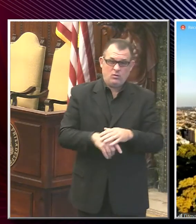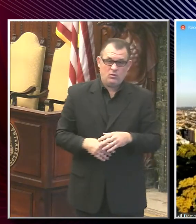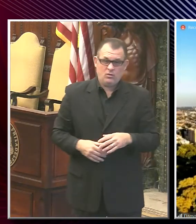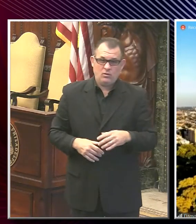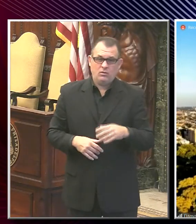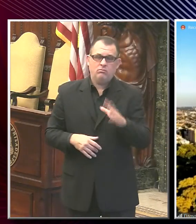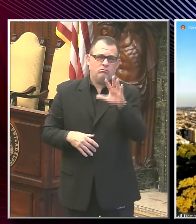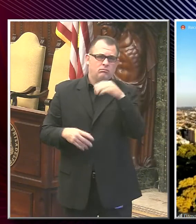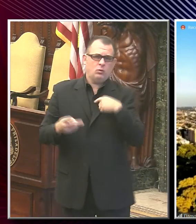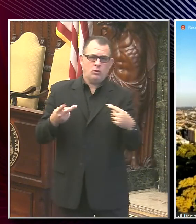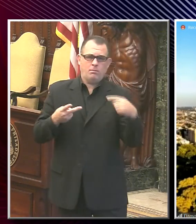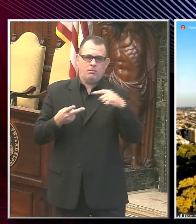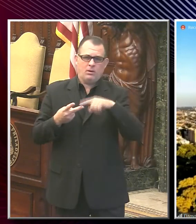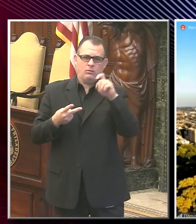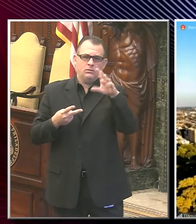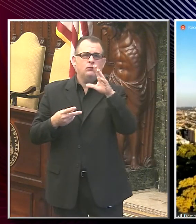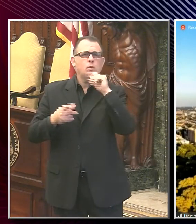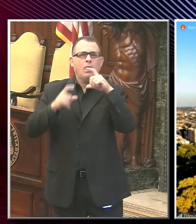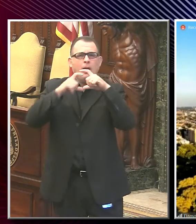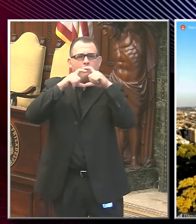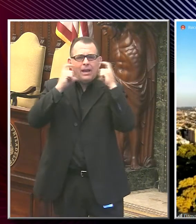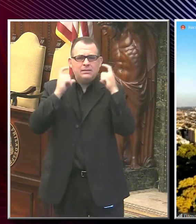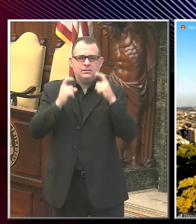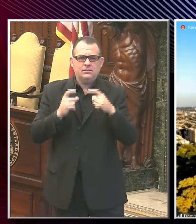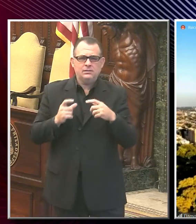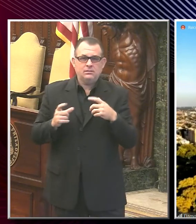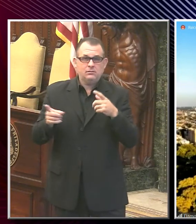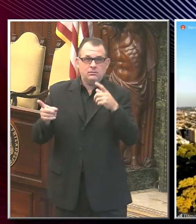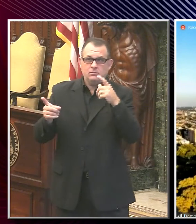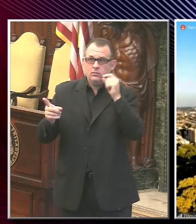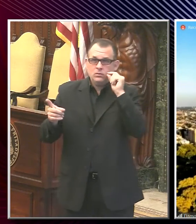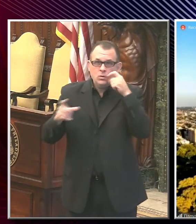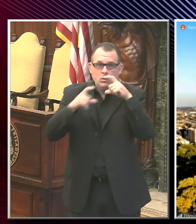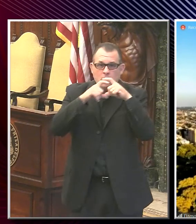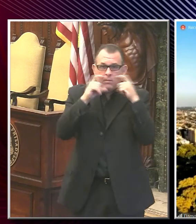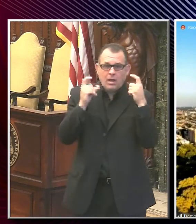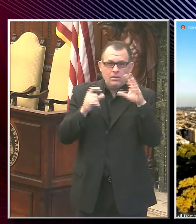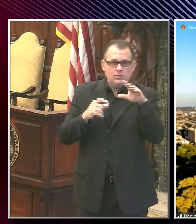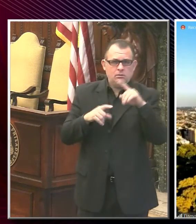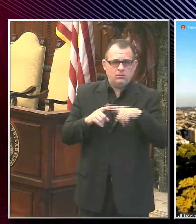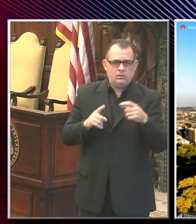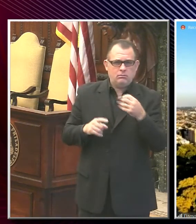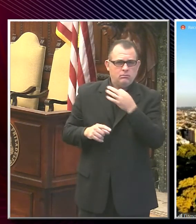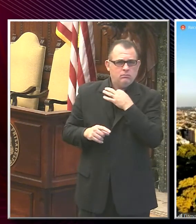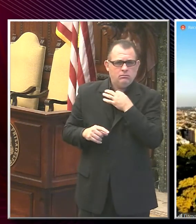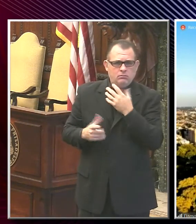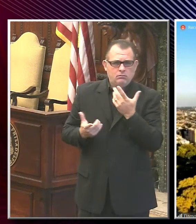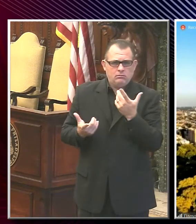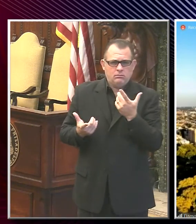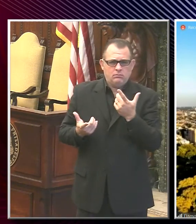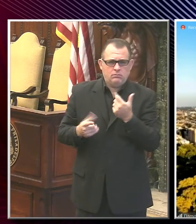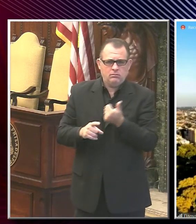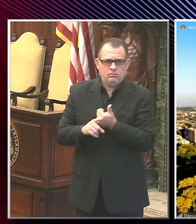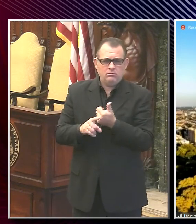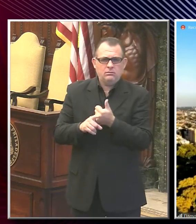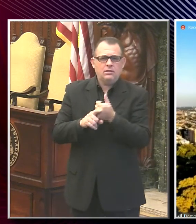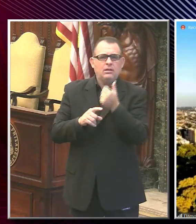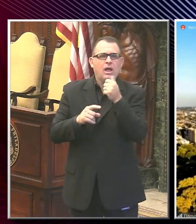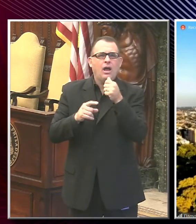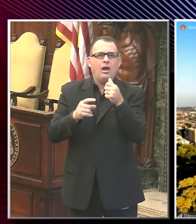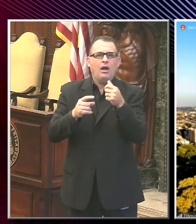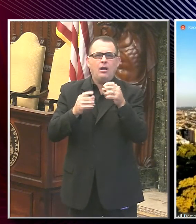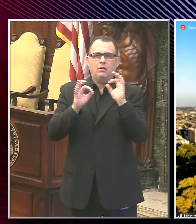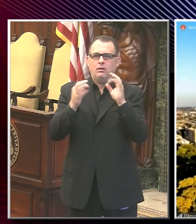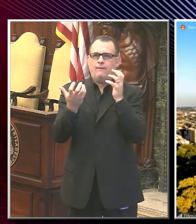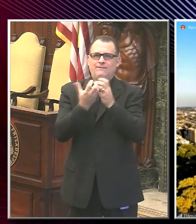these masks that are cool, but not very, thick. Like they're you can see